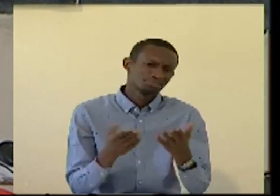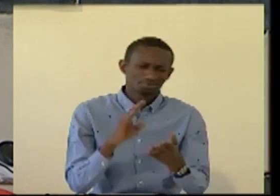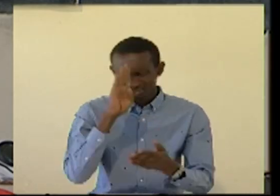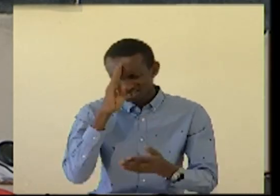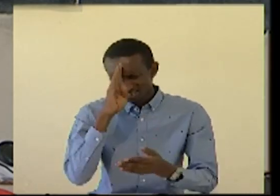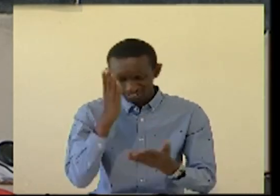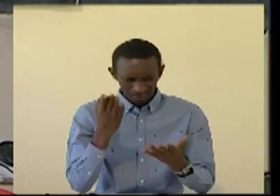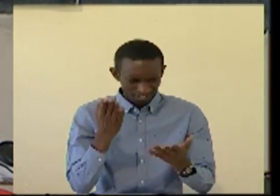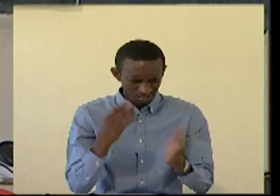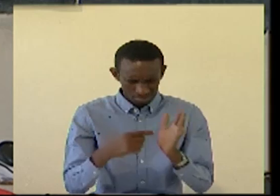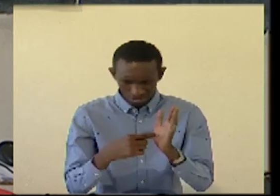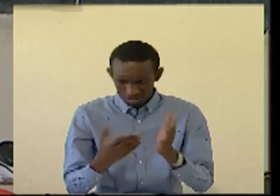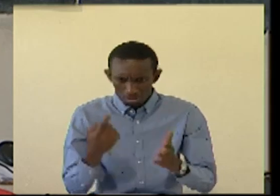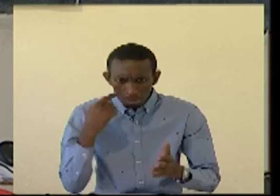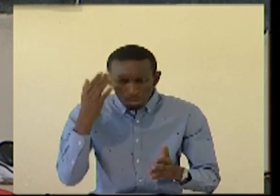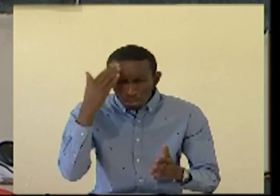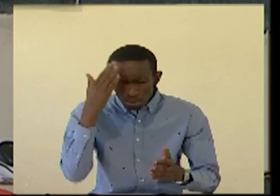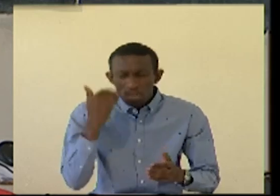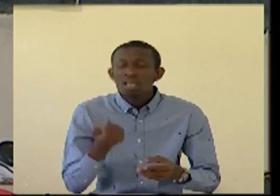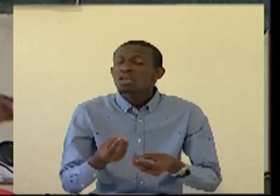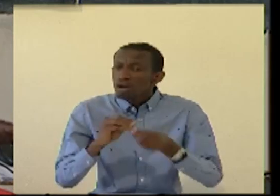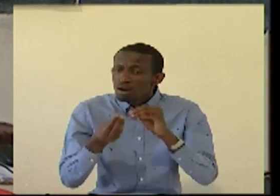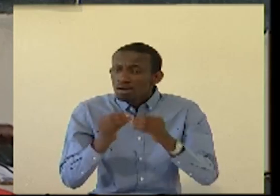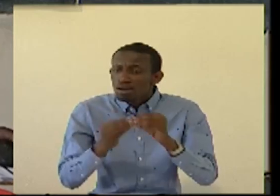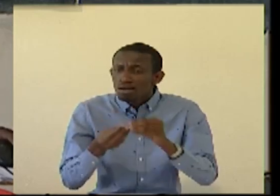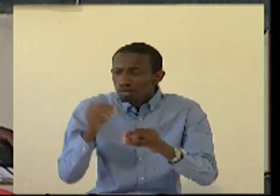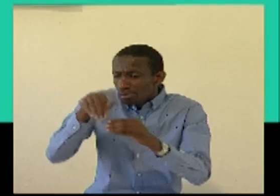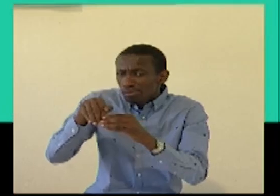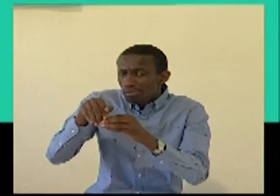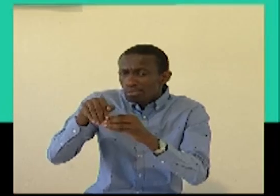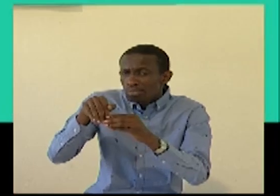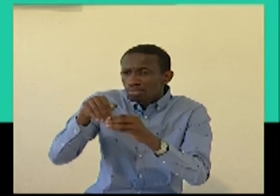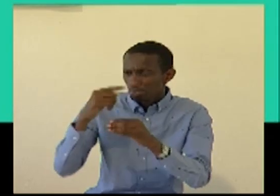the number of particles in that mass, they found that we have